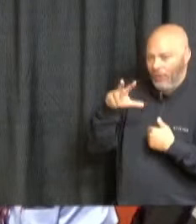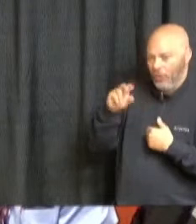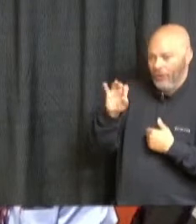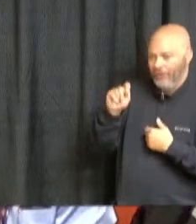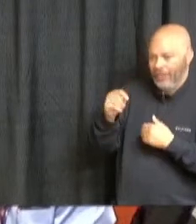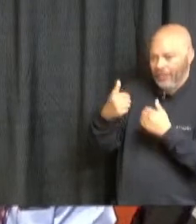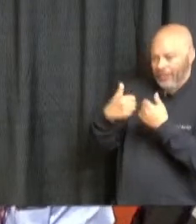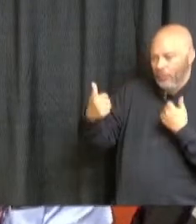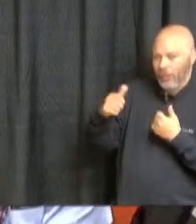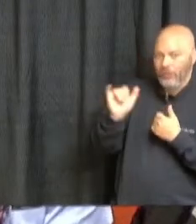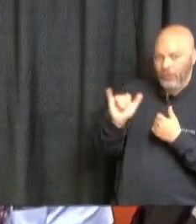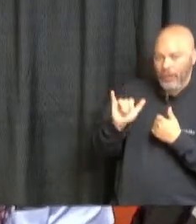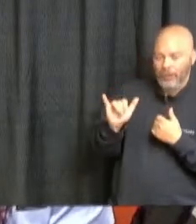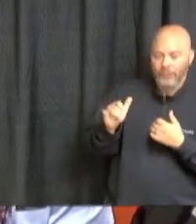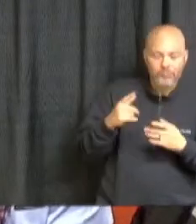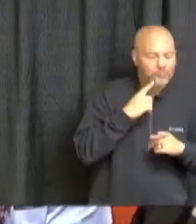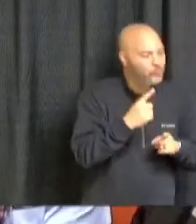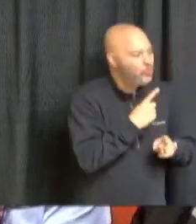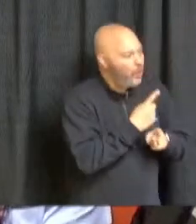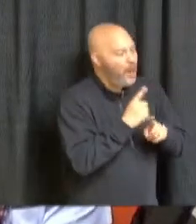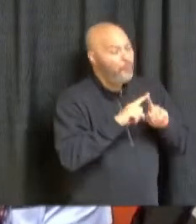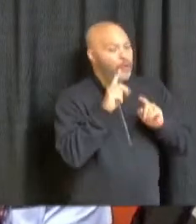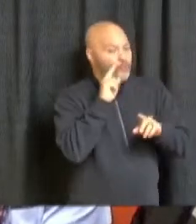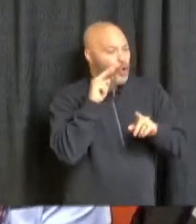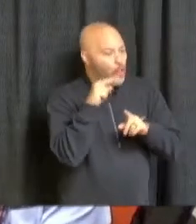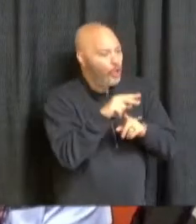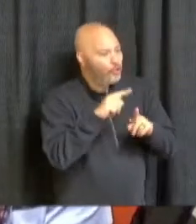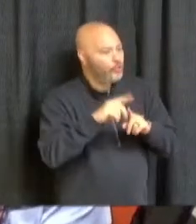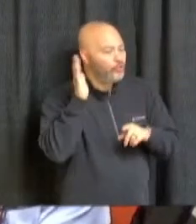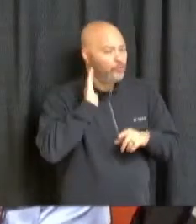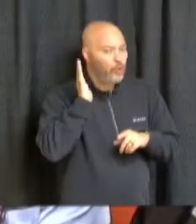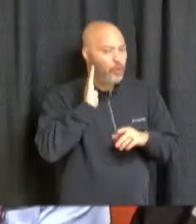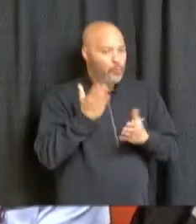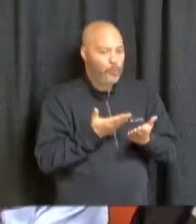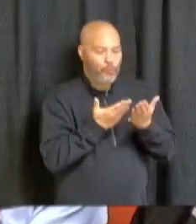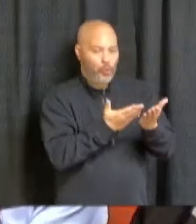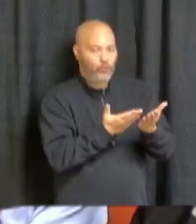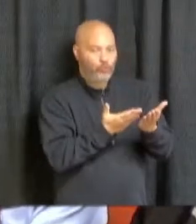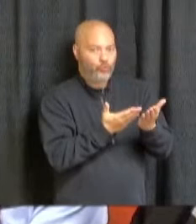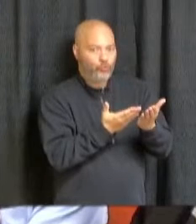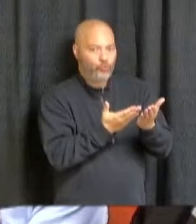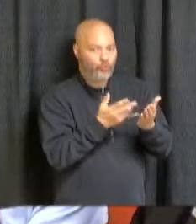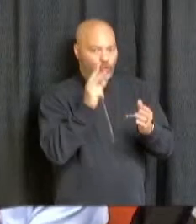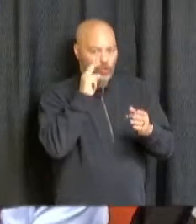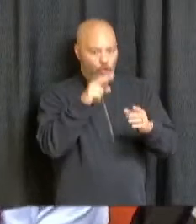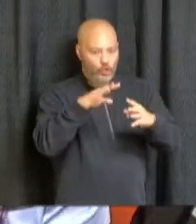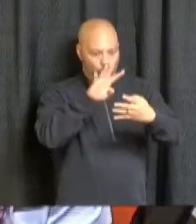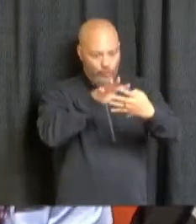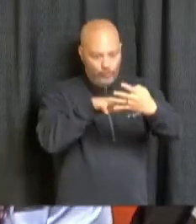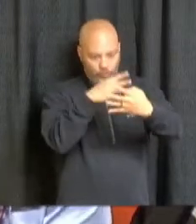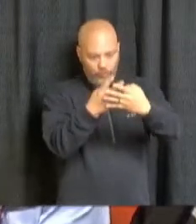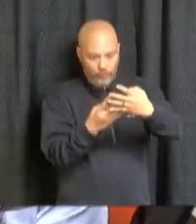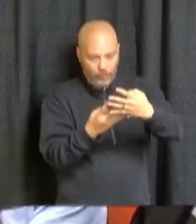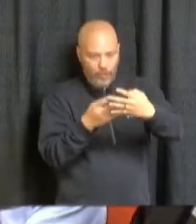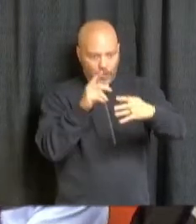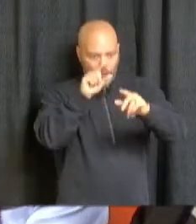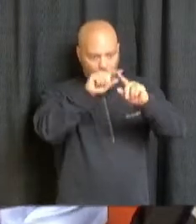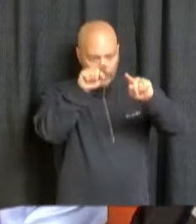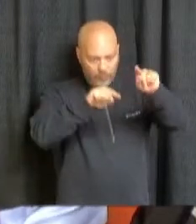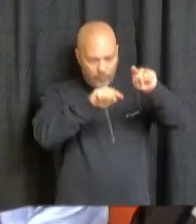30-foot buffer as well. Right. If you look back to the original proposal and you look at the grid lines that they put on there,